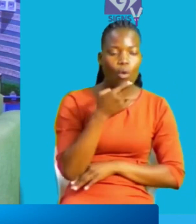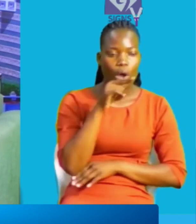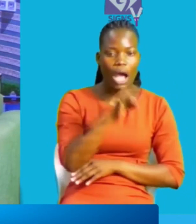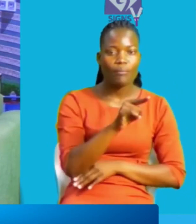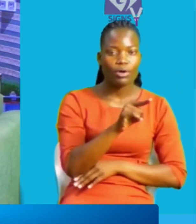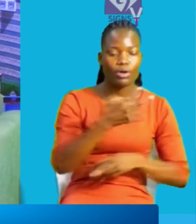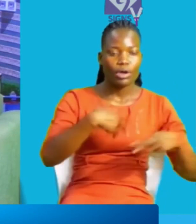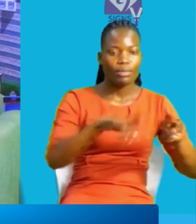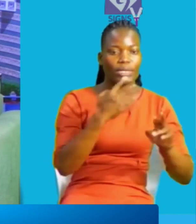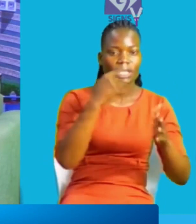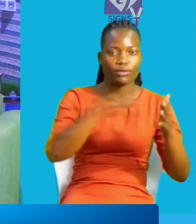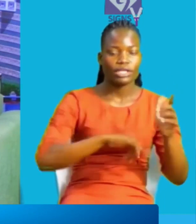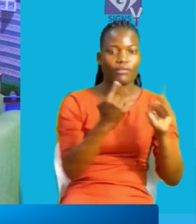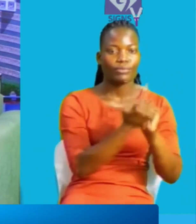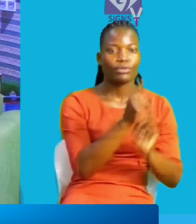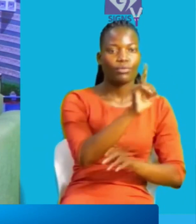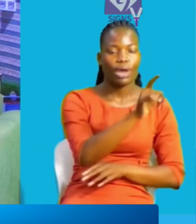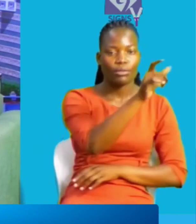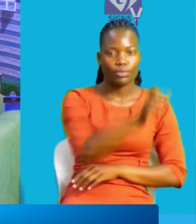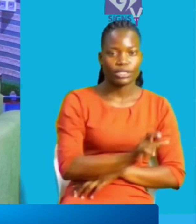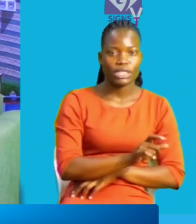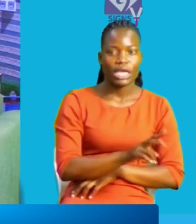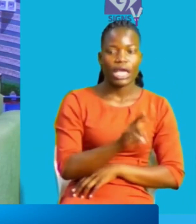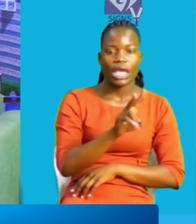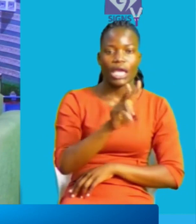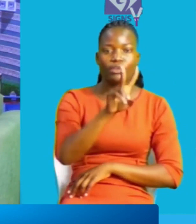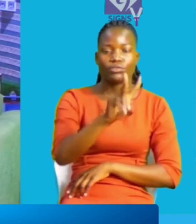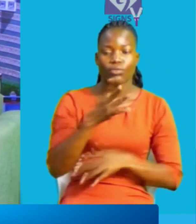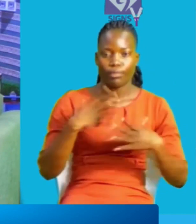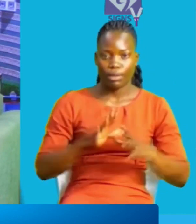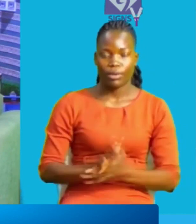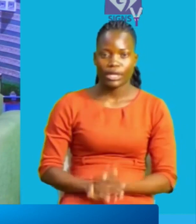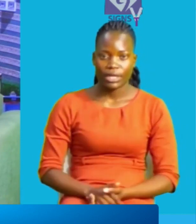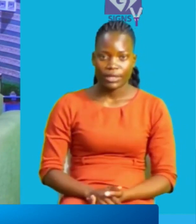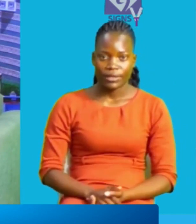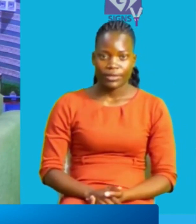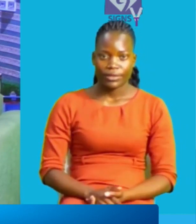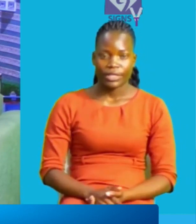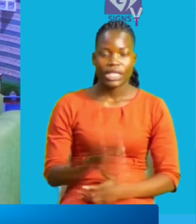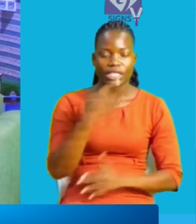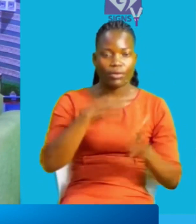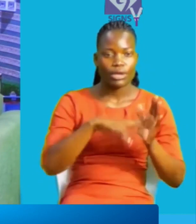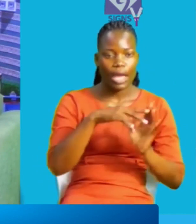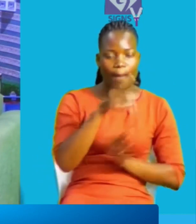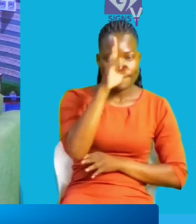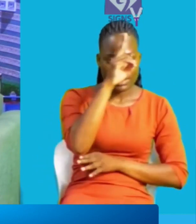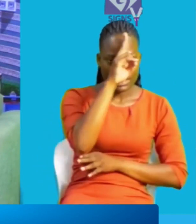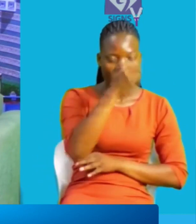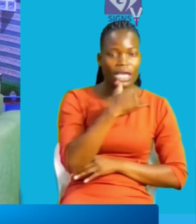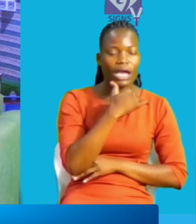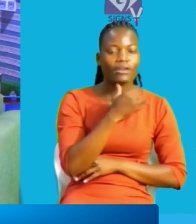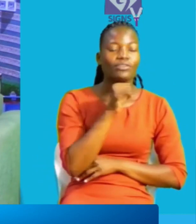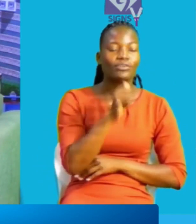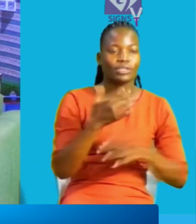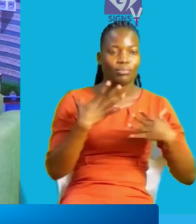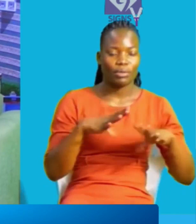kwa barabara? They will tell you that nimekutana na polisi moja na wanaume ngapi? Wawili. Yeah. They presume that police officer, they are not normally